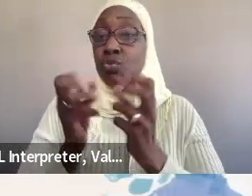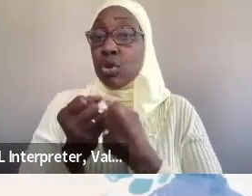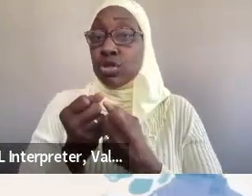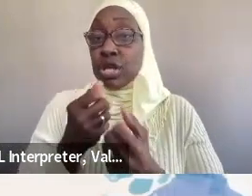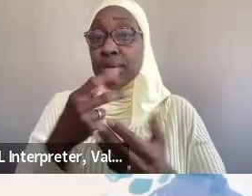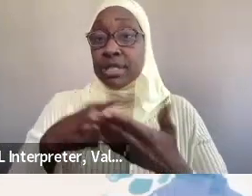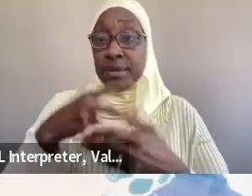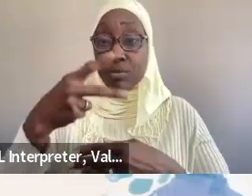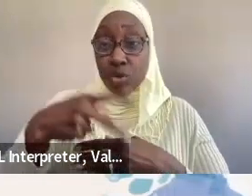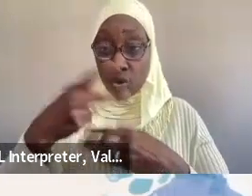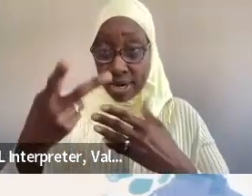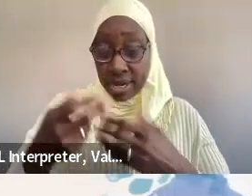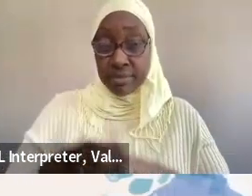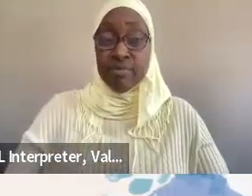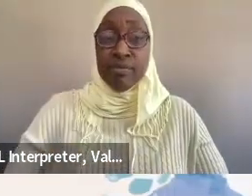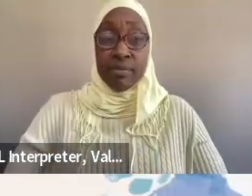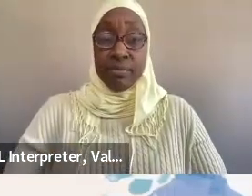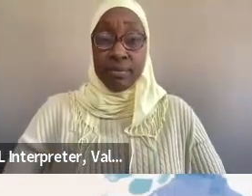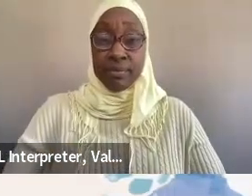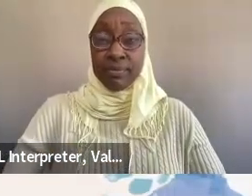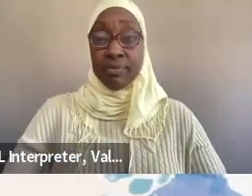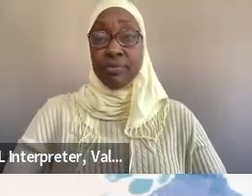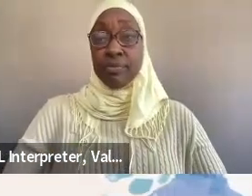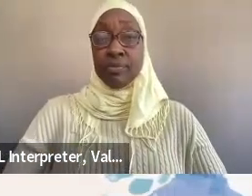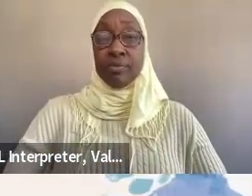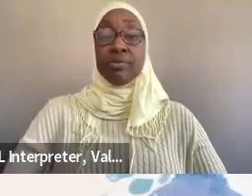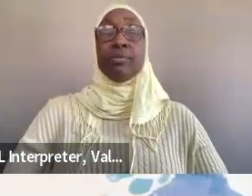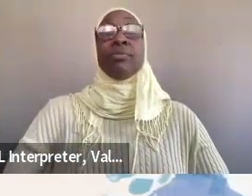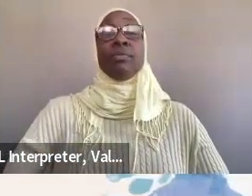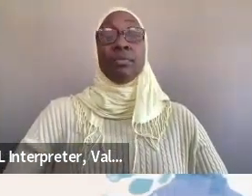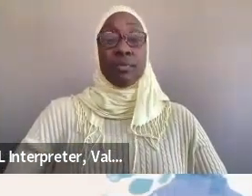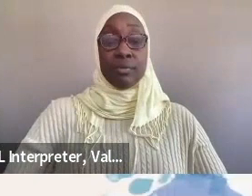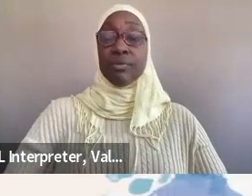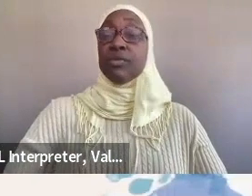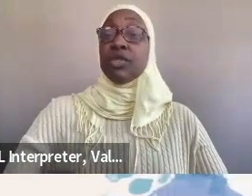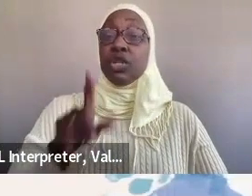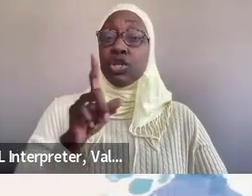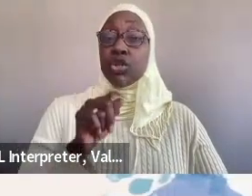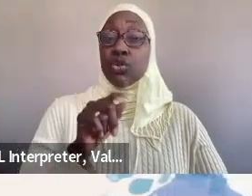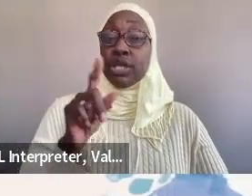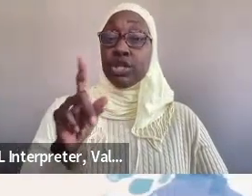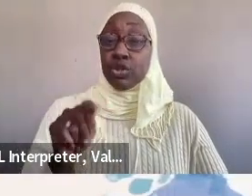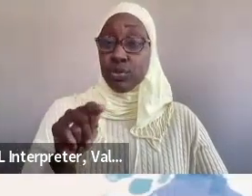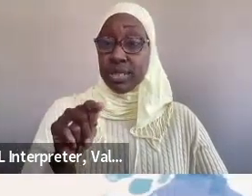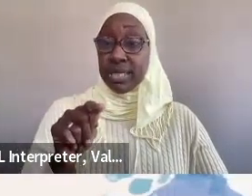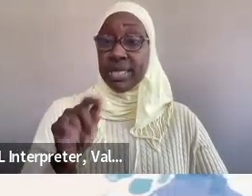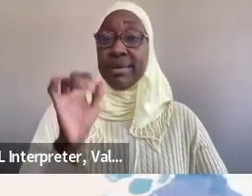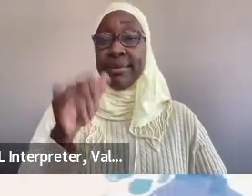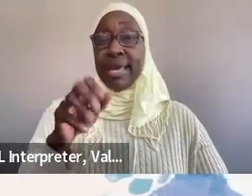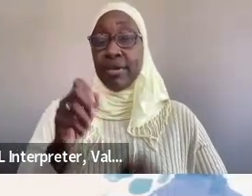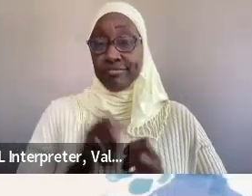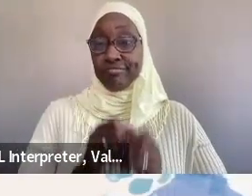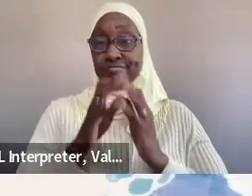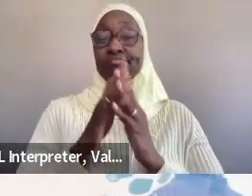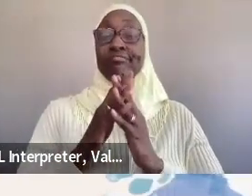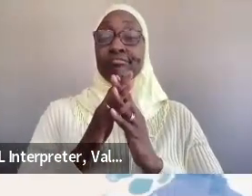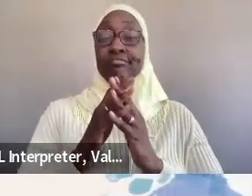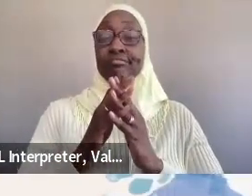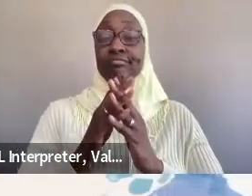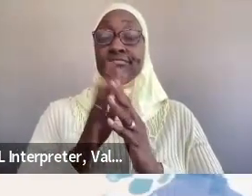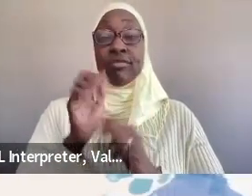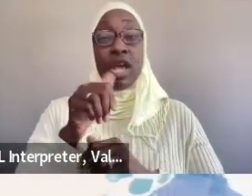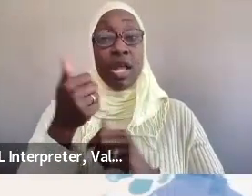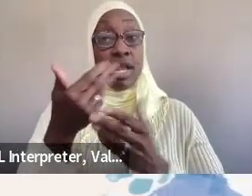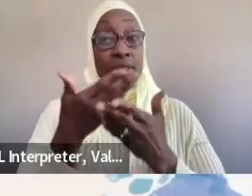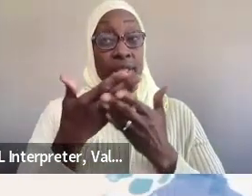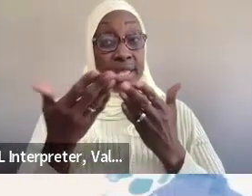to Allied. And then in 2020, that was founded. And something else we had also